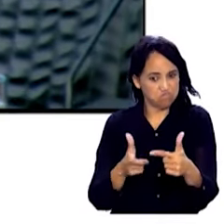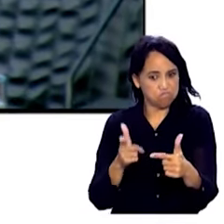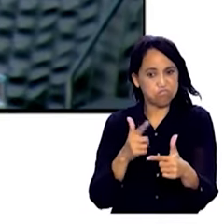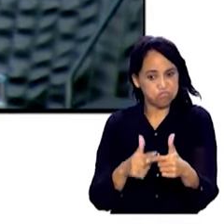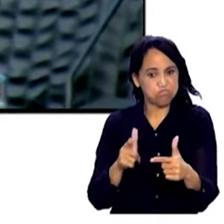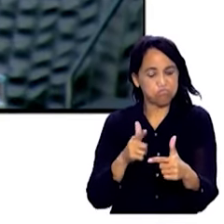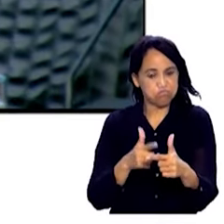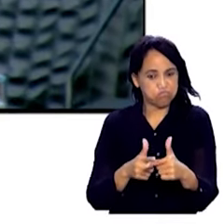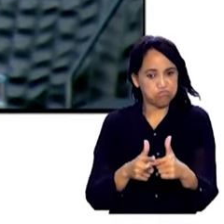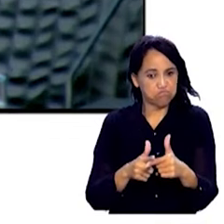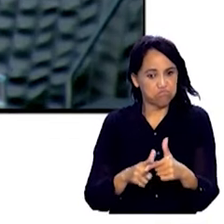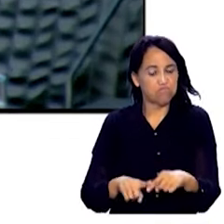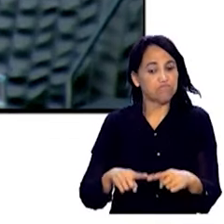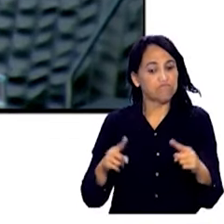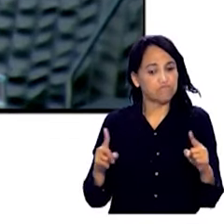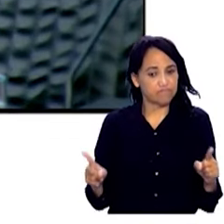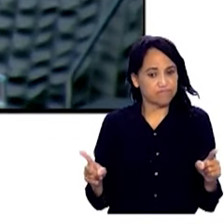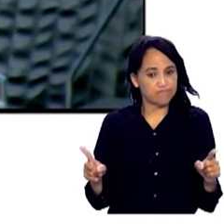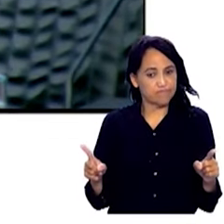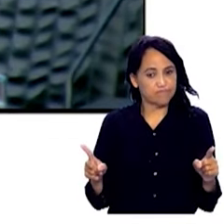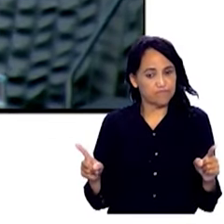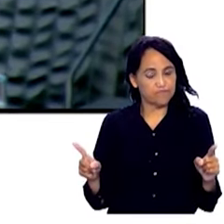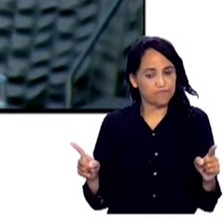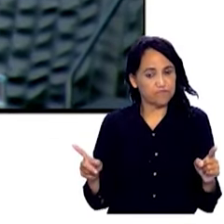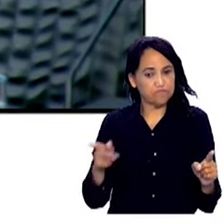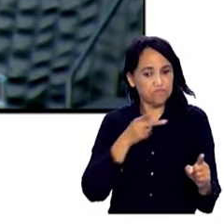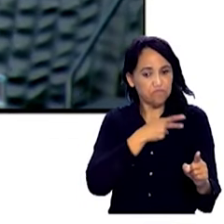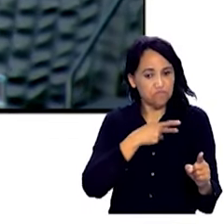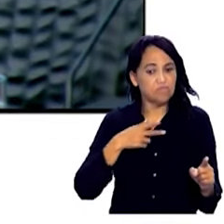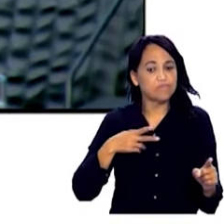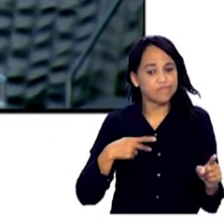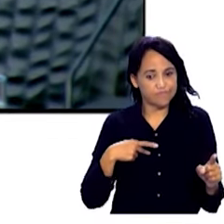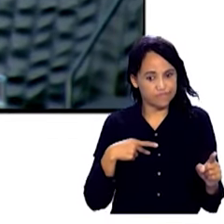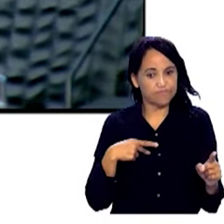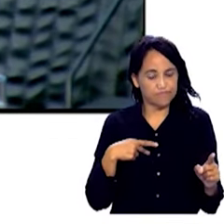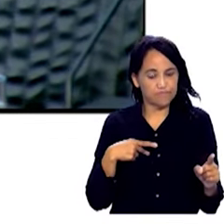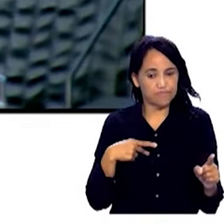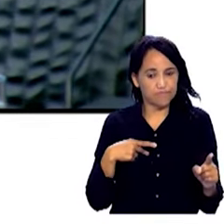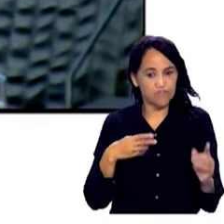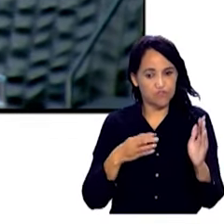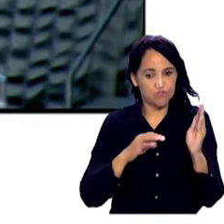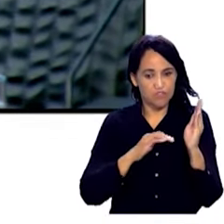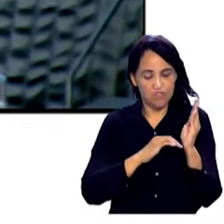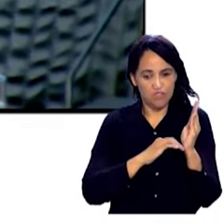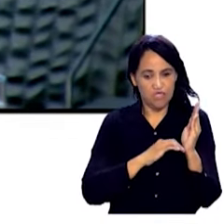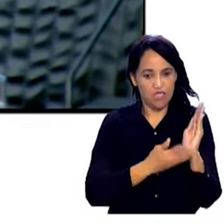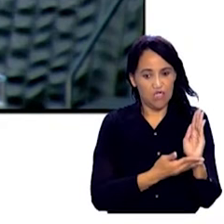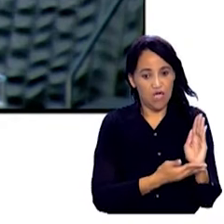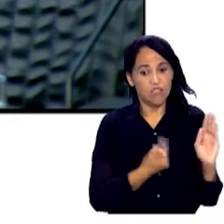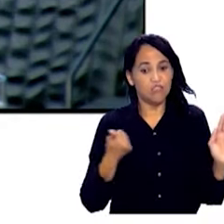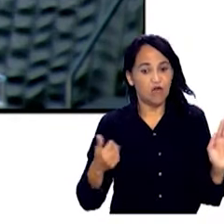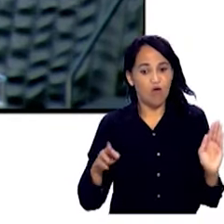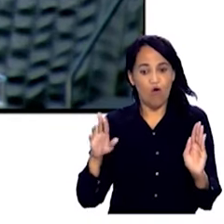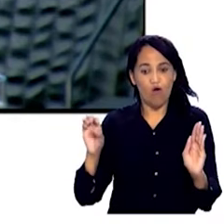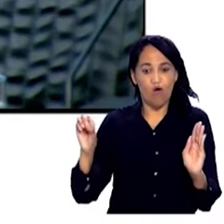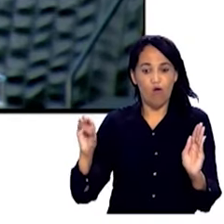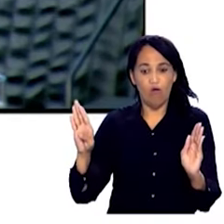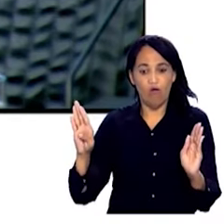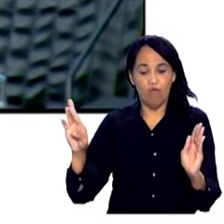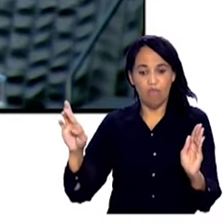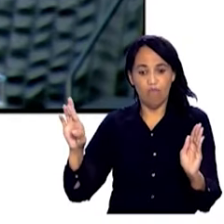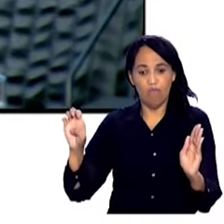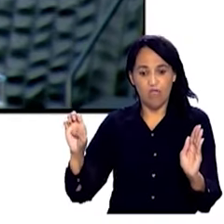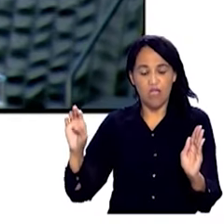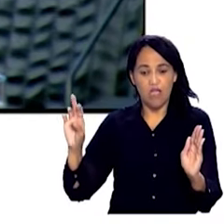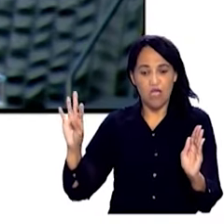The democratic senate rejected Robert Bork Who had been appointed by republican President Ronald rean as to Extreme in